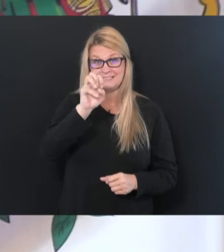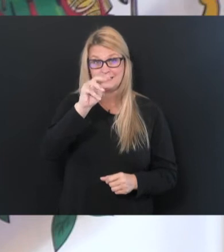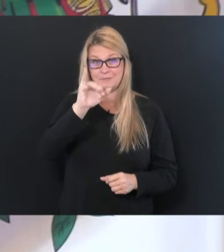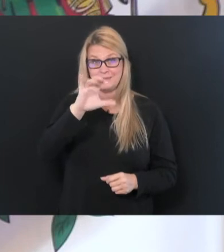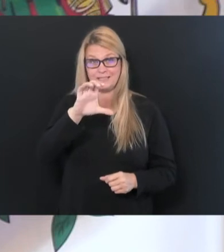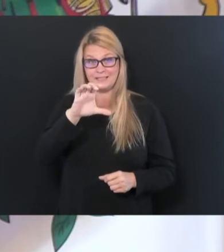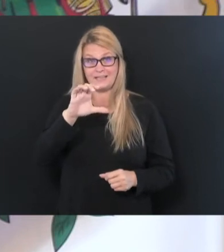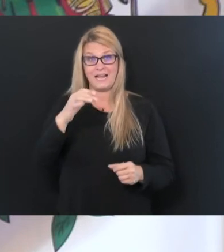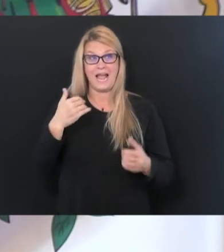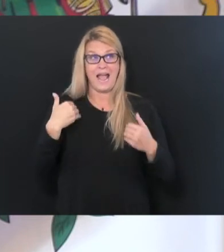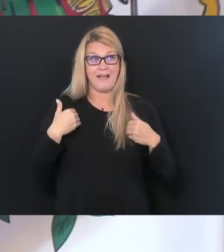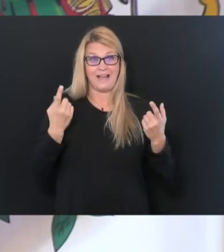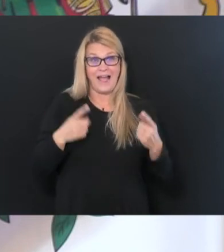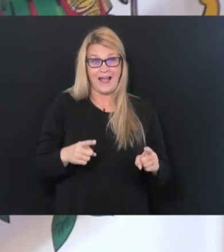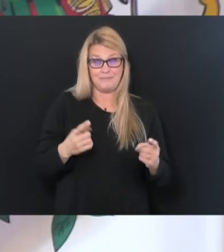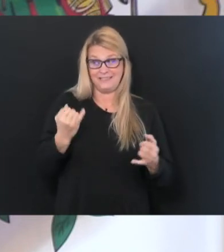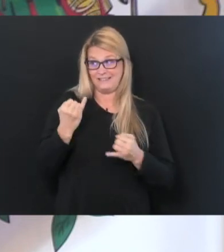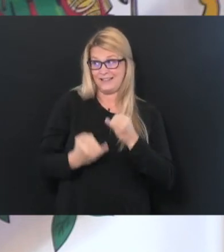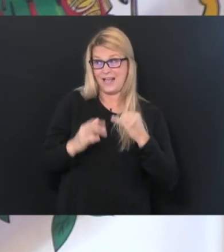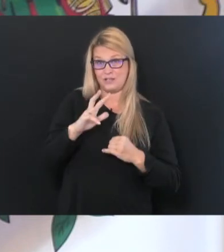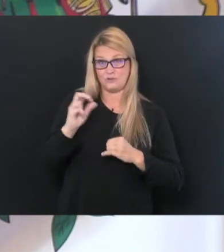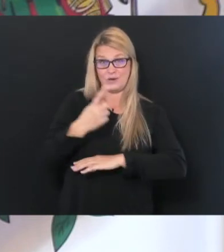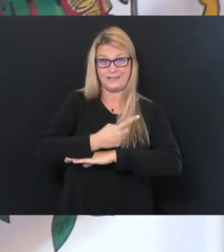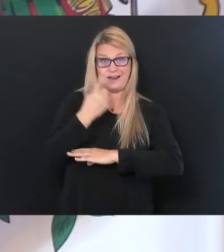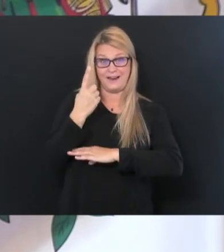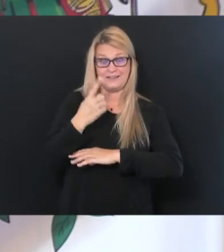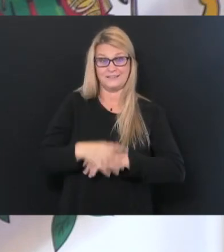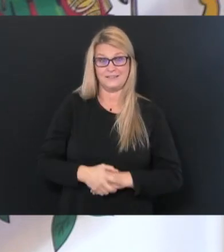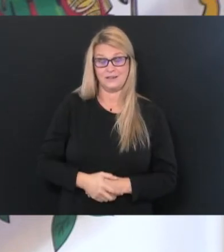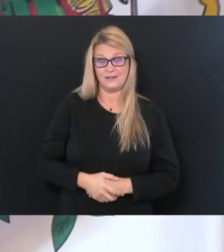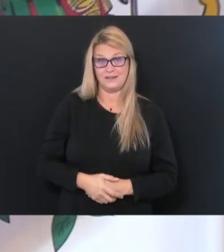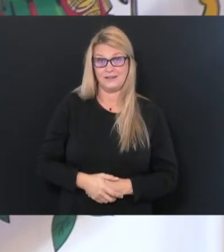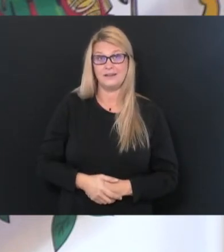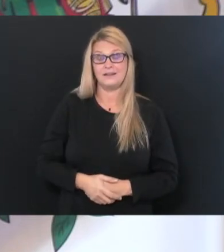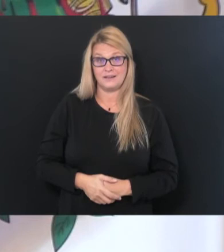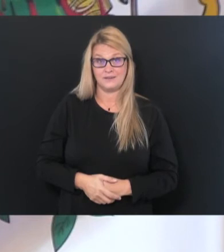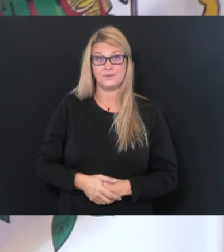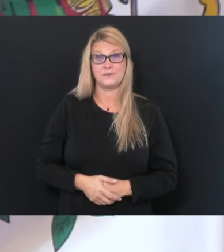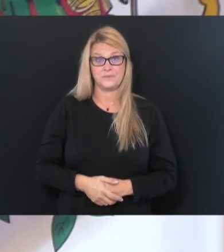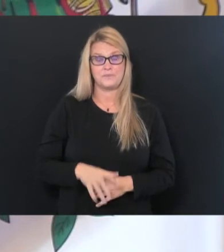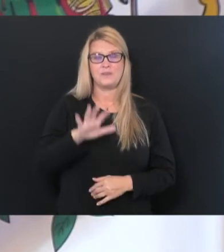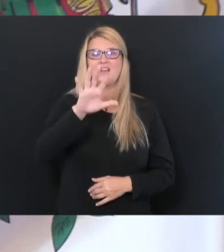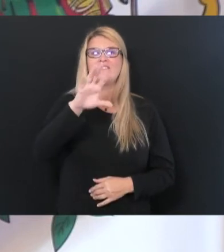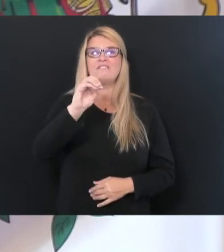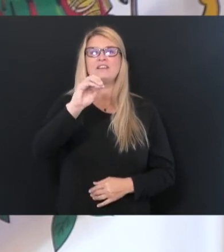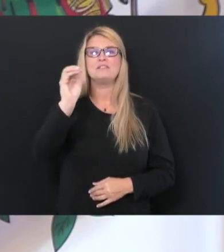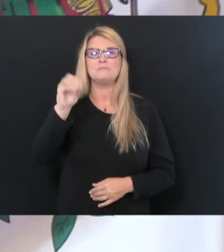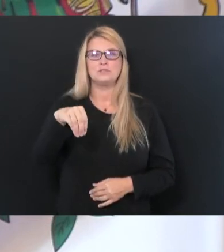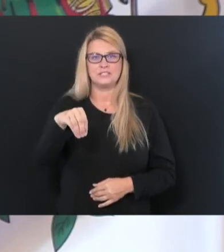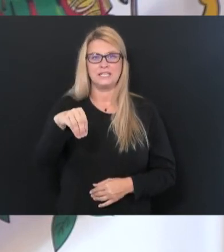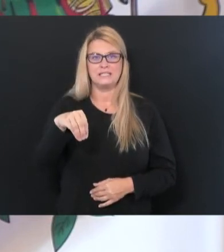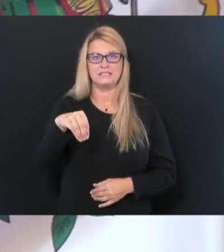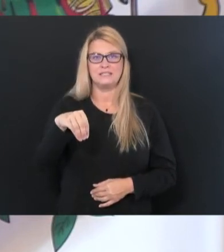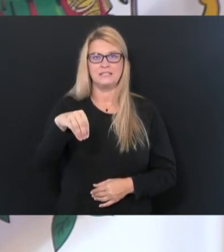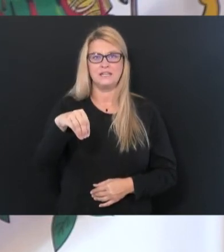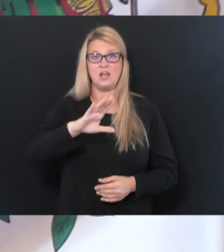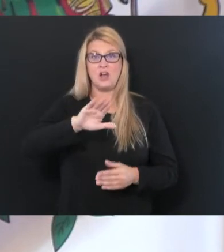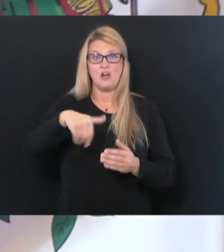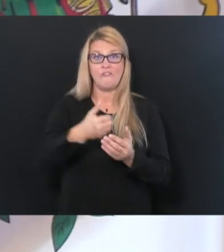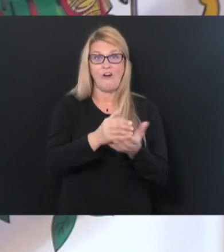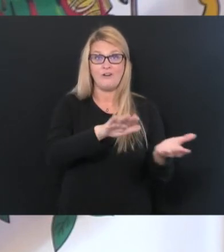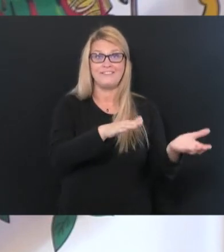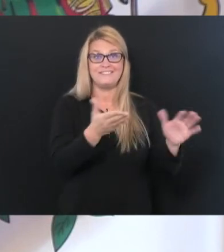in the last 30 days. You know, 50% of all the reported deaths